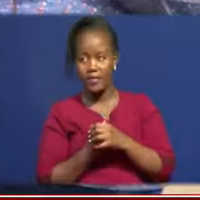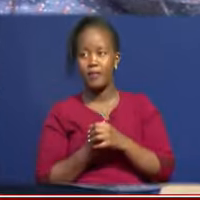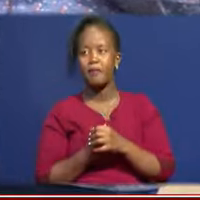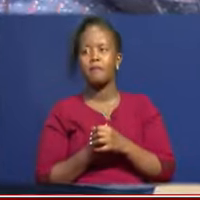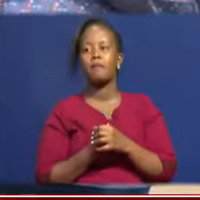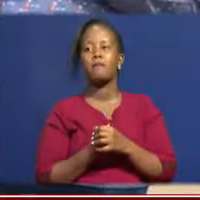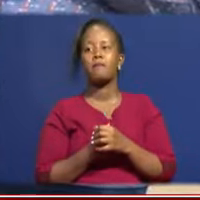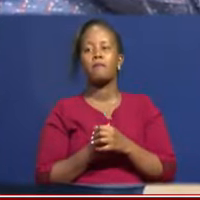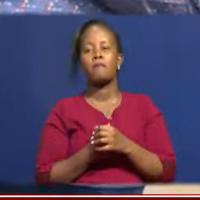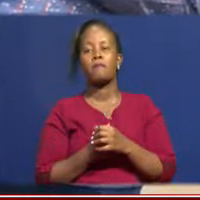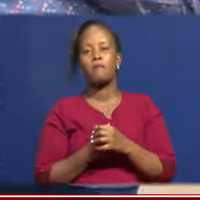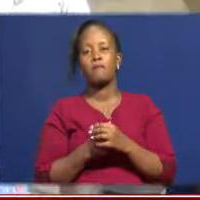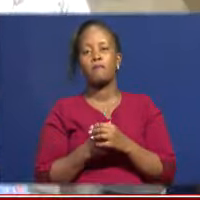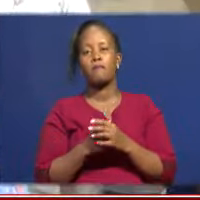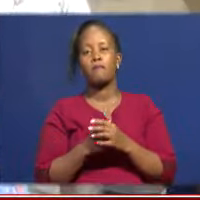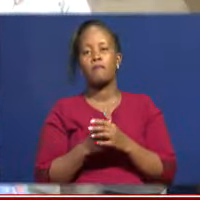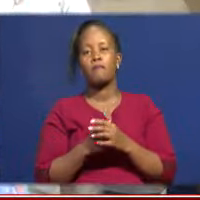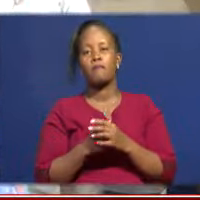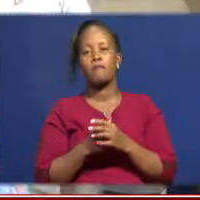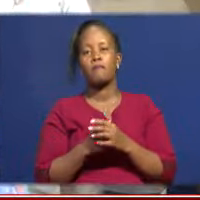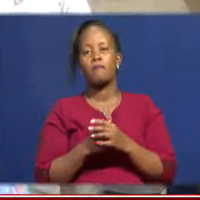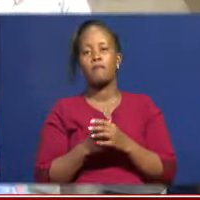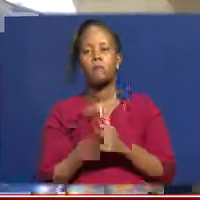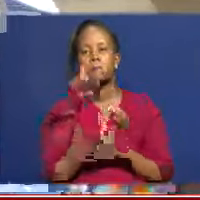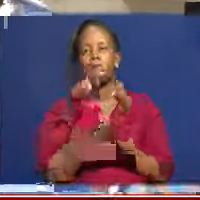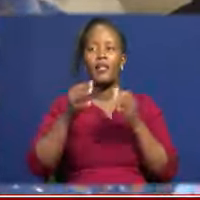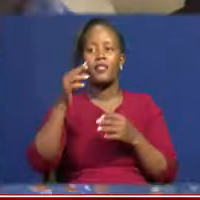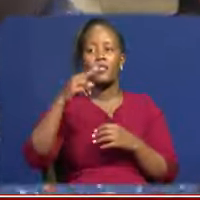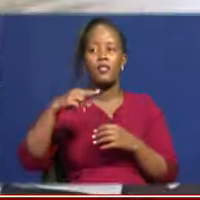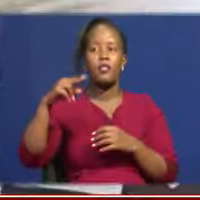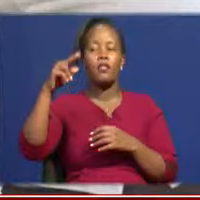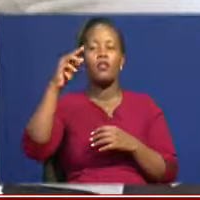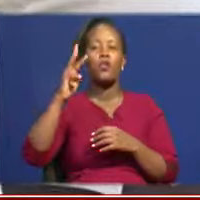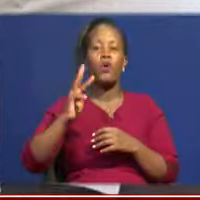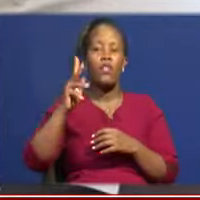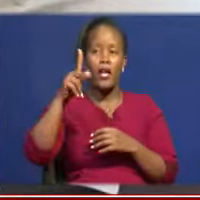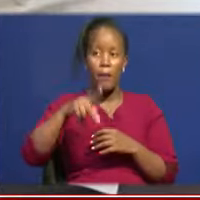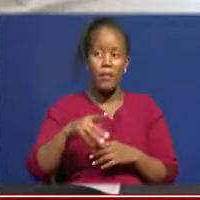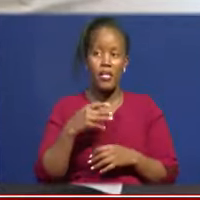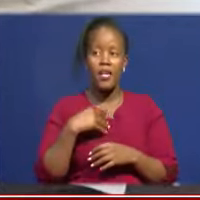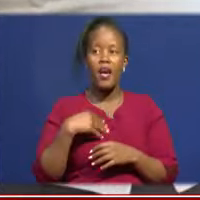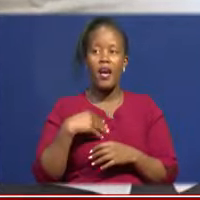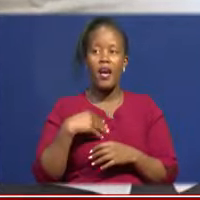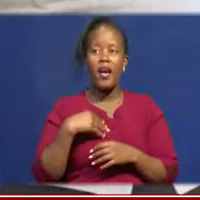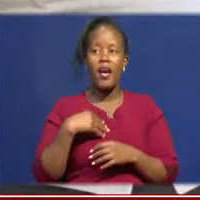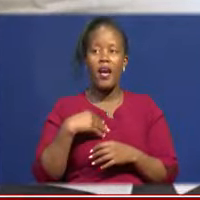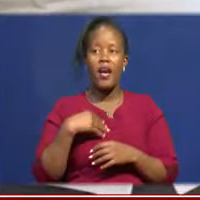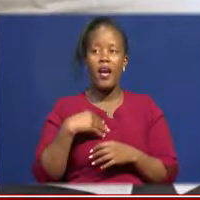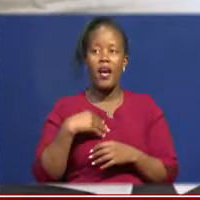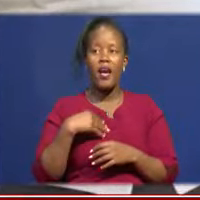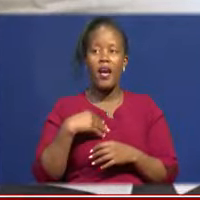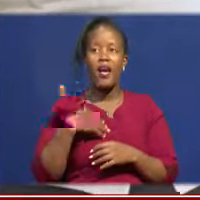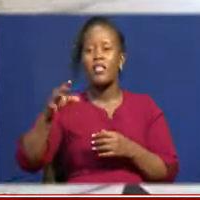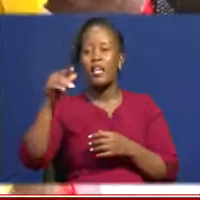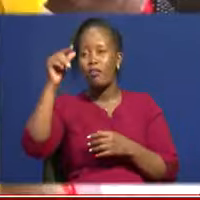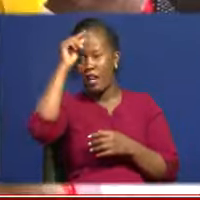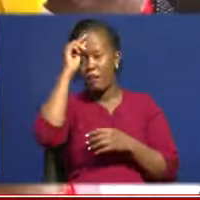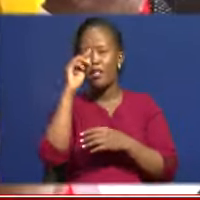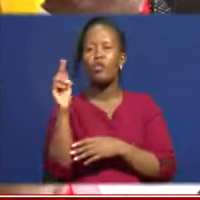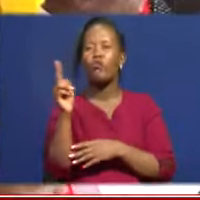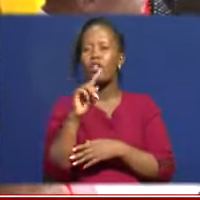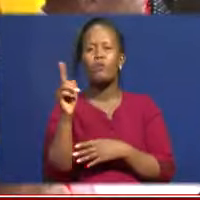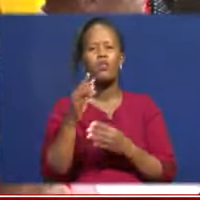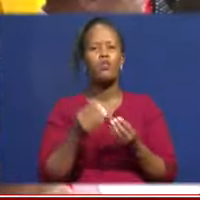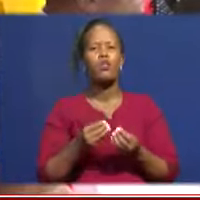Chepulas K. Elsewhere, Embakasi James Mwangi has called on the county government to put out